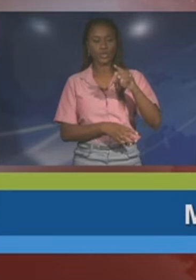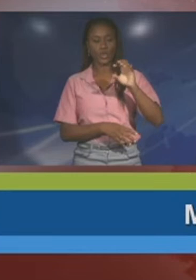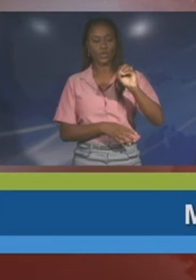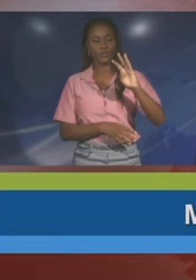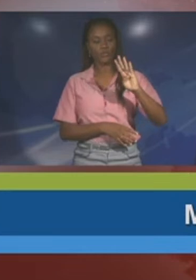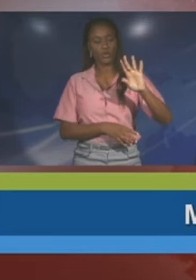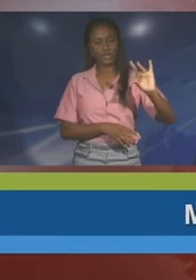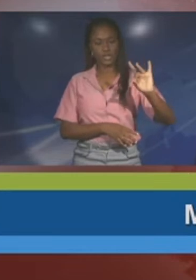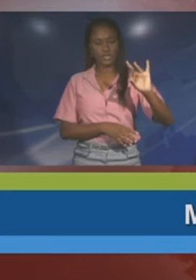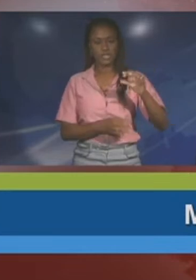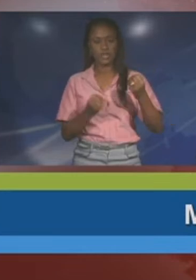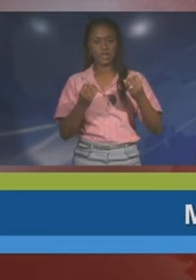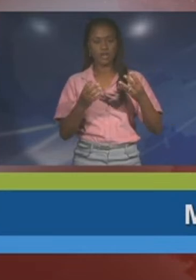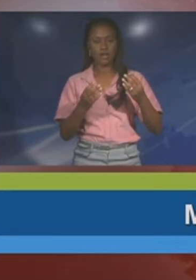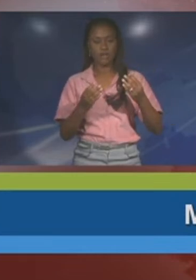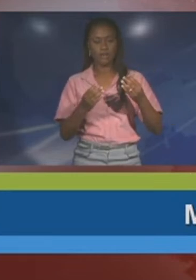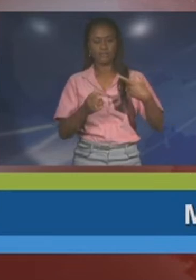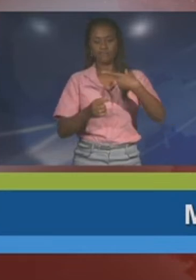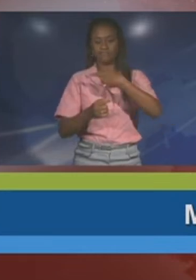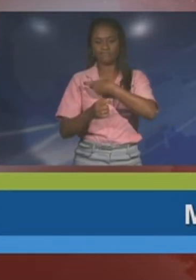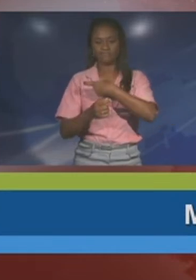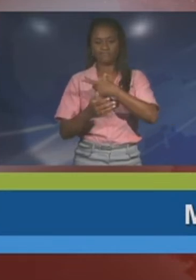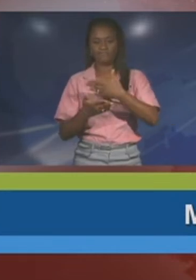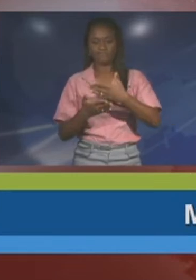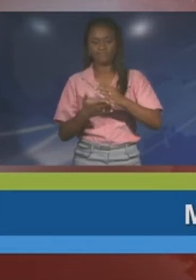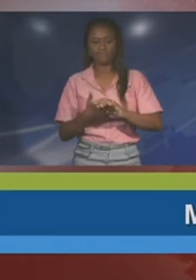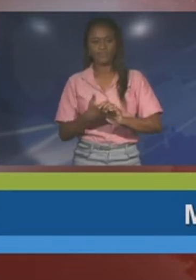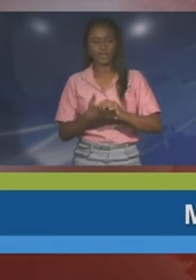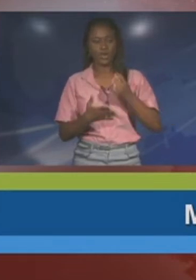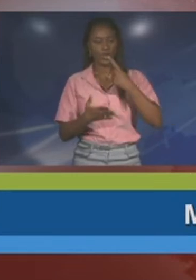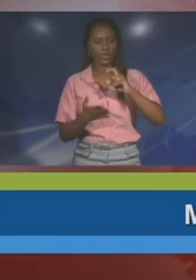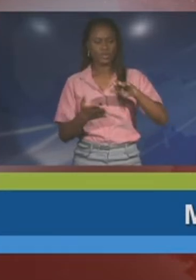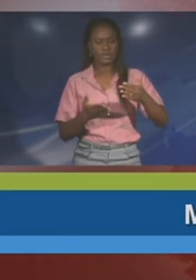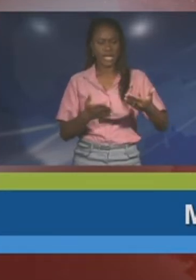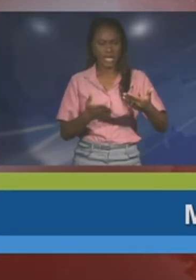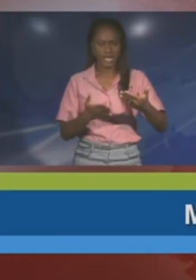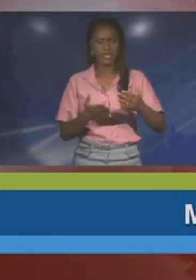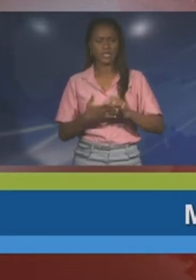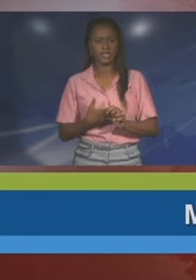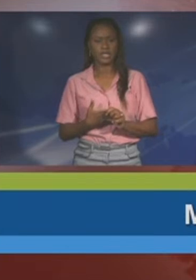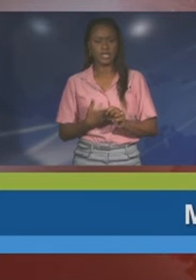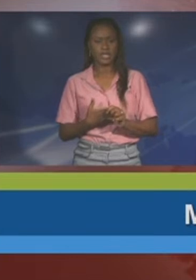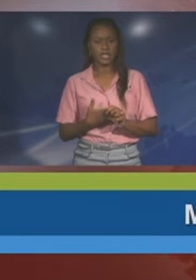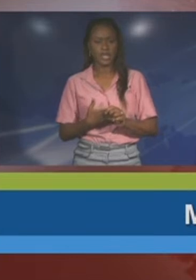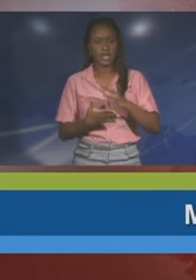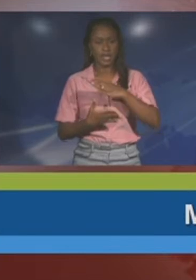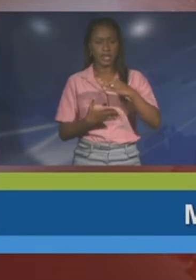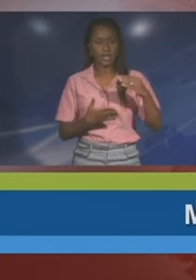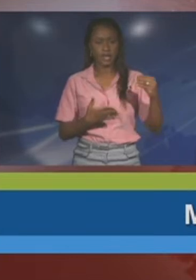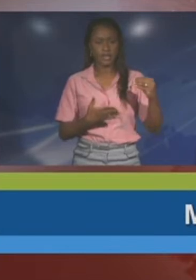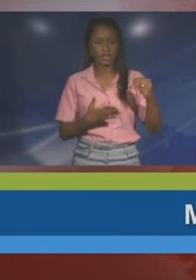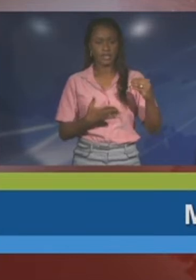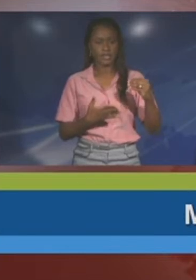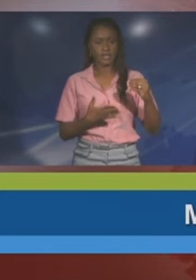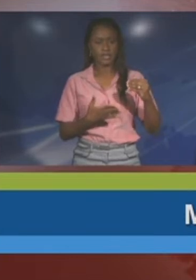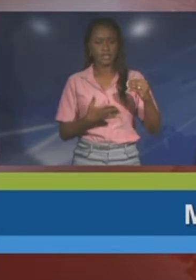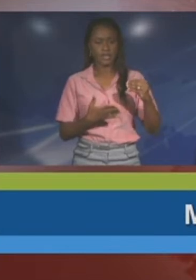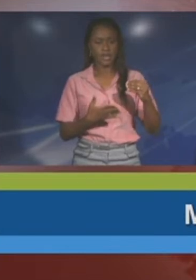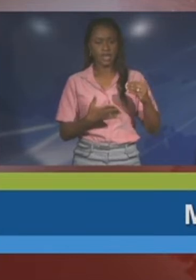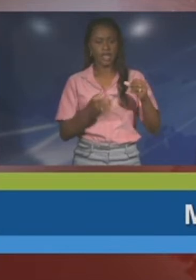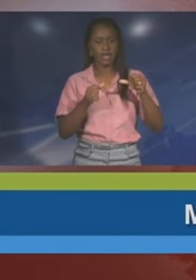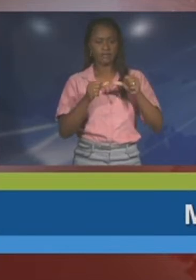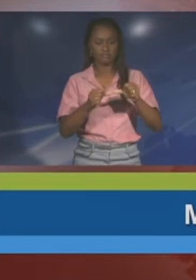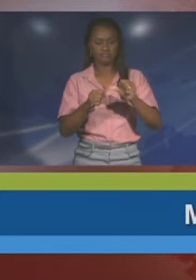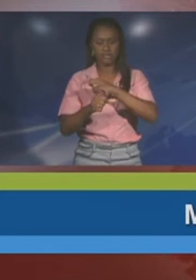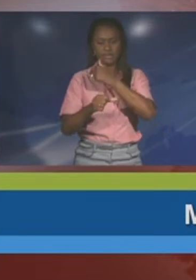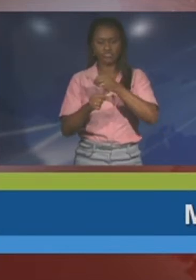6,048. Patients' vaccination status in terms of deaths and as well as hospitalization remain more